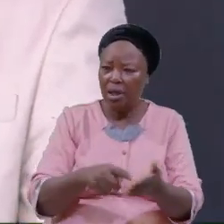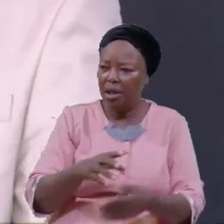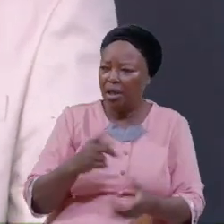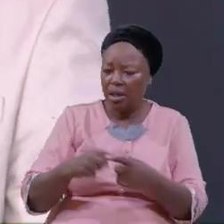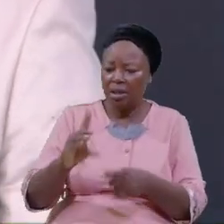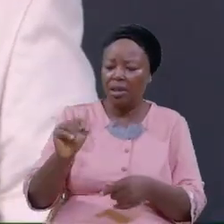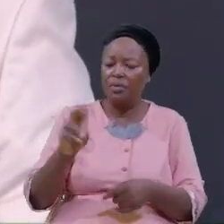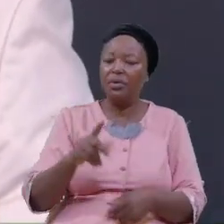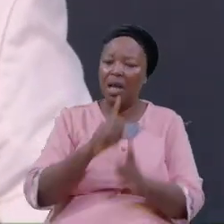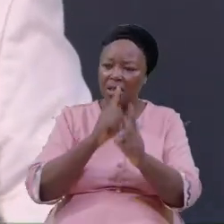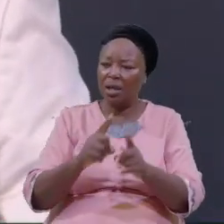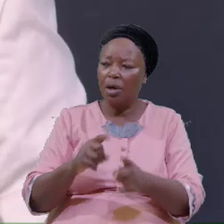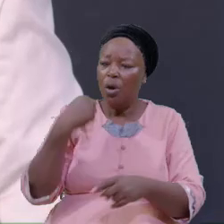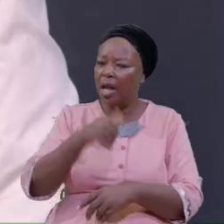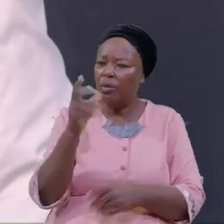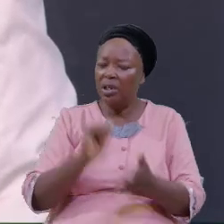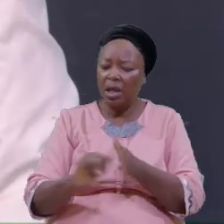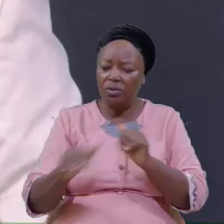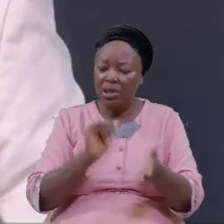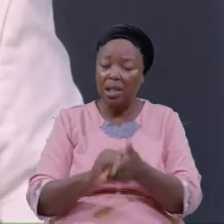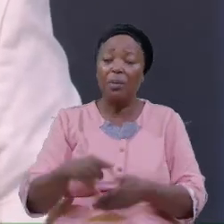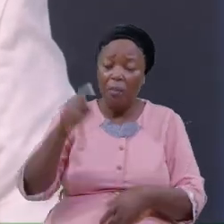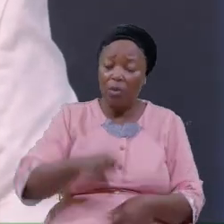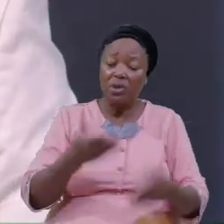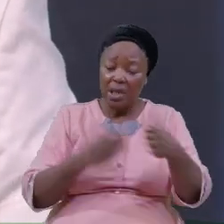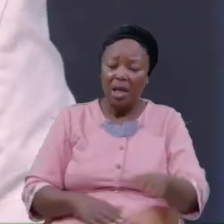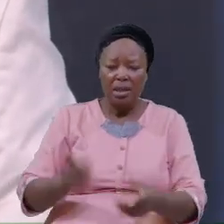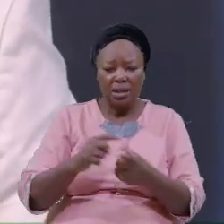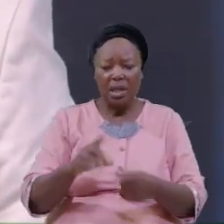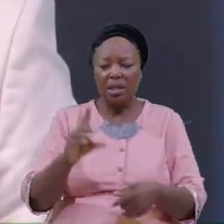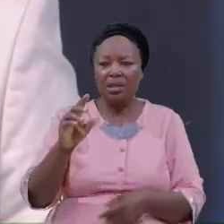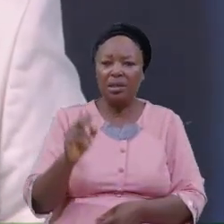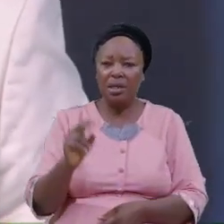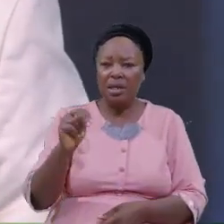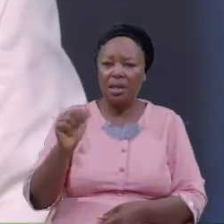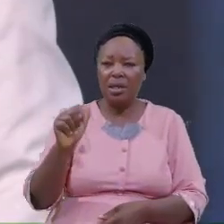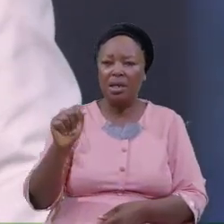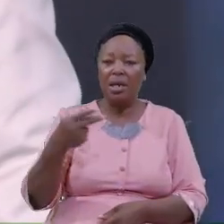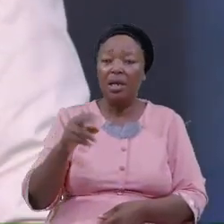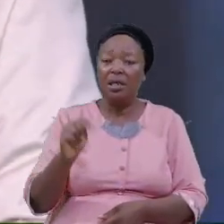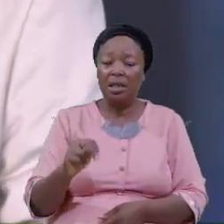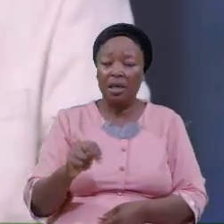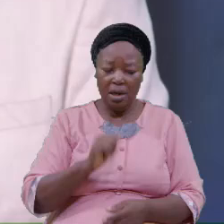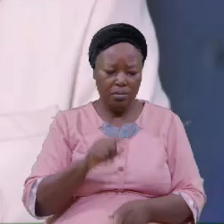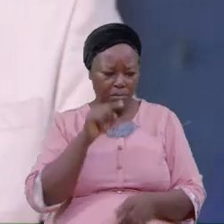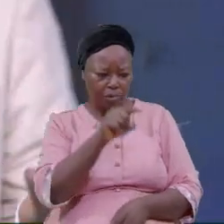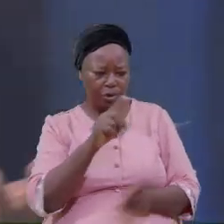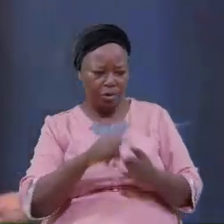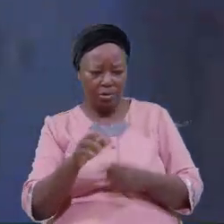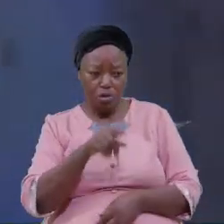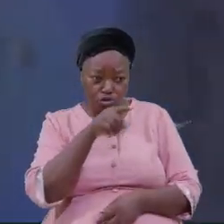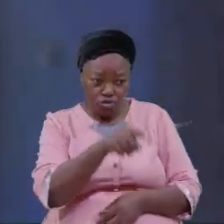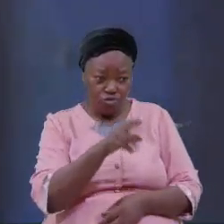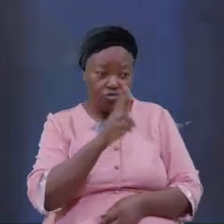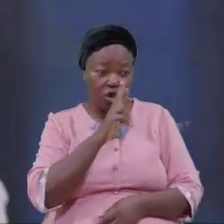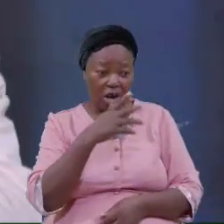And Nathan pointed at him, thou art the man. You know, other